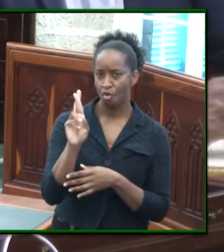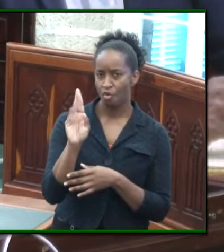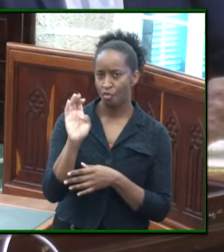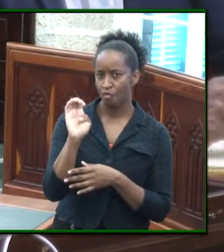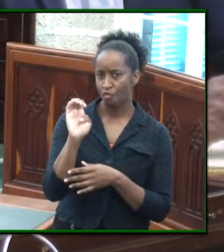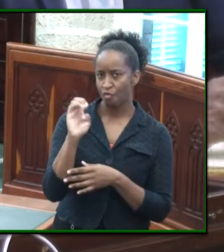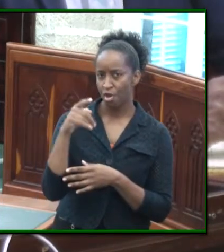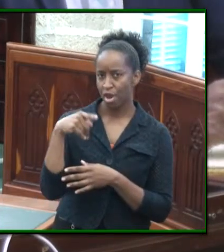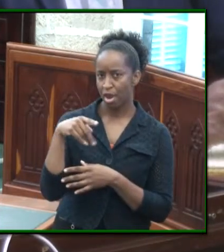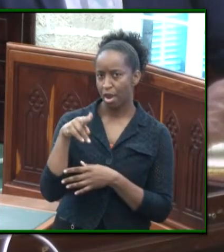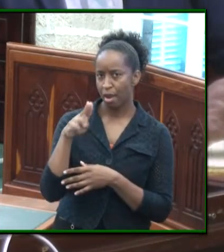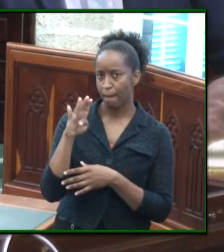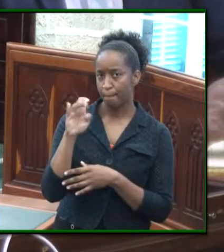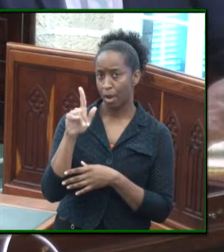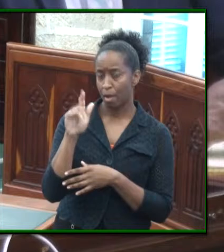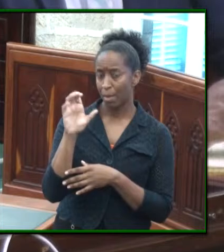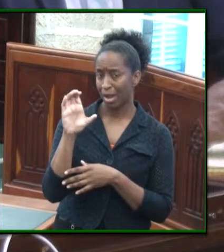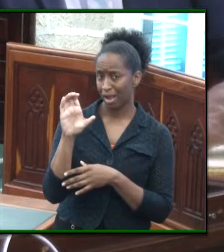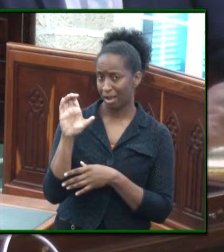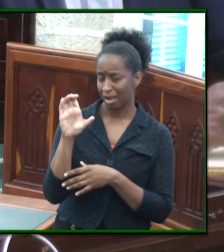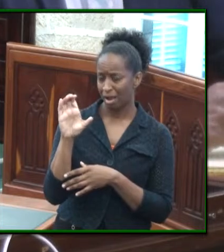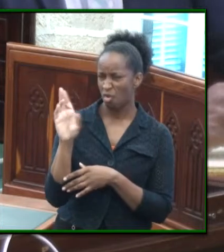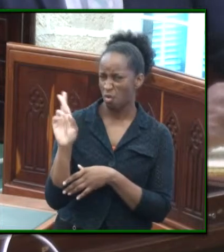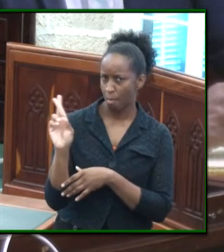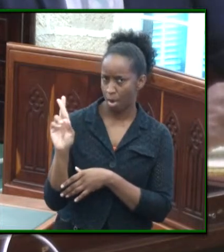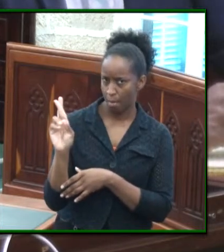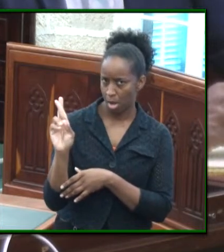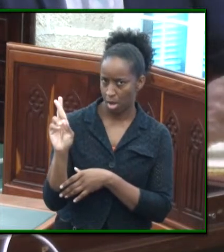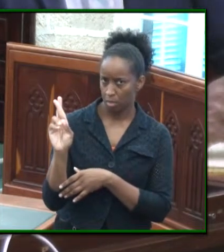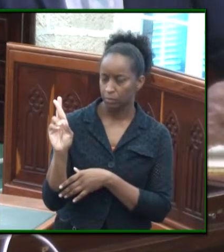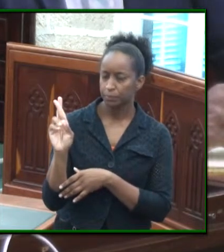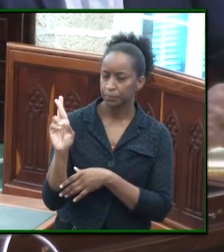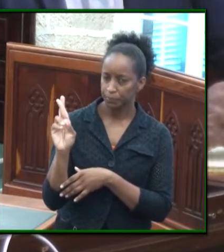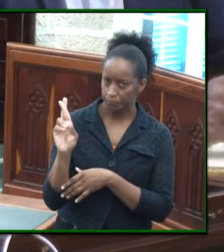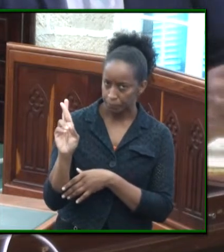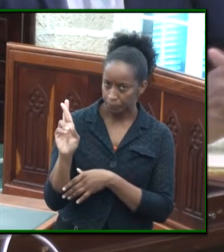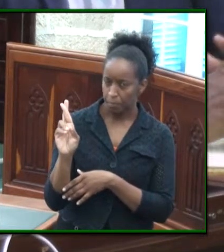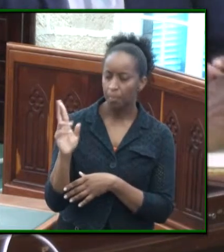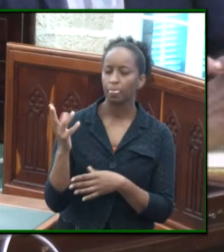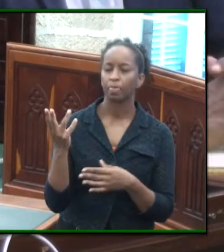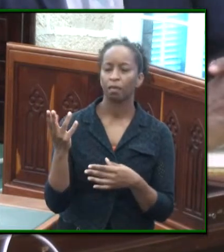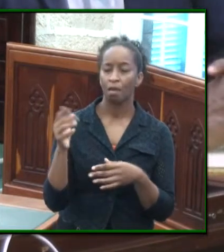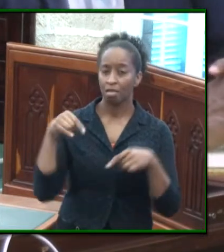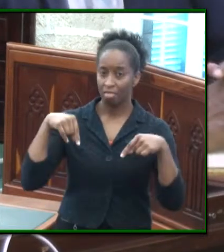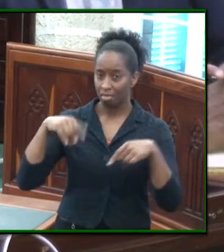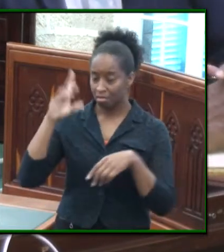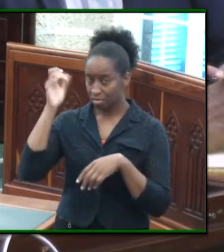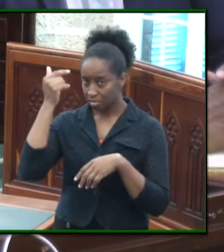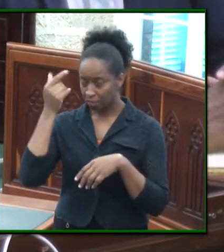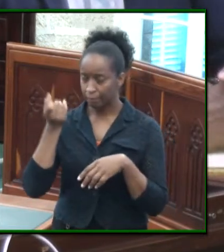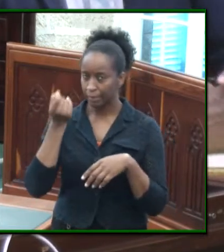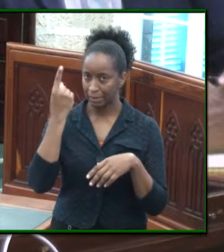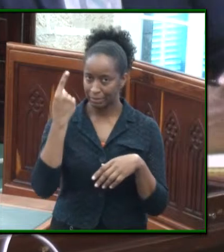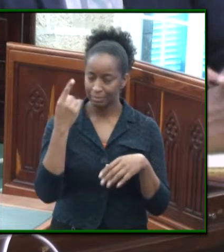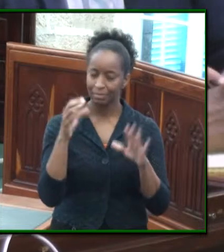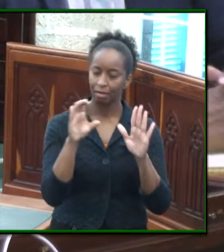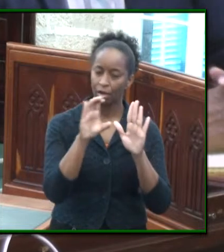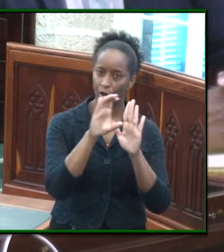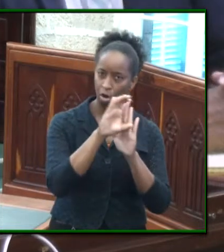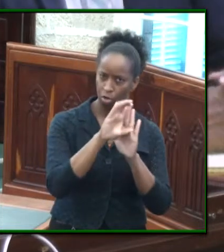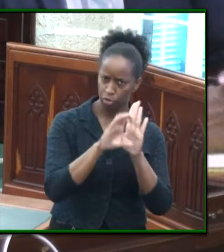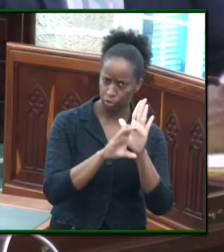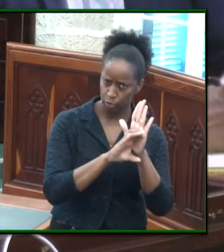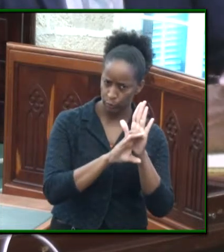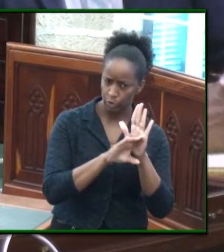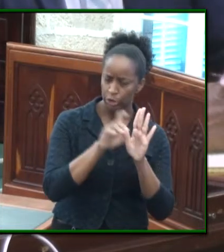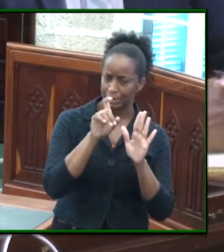constitution and see whether there were any changes that needed to be made,